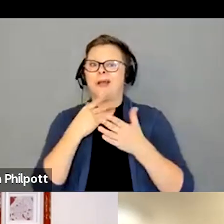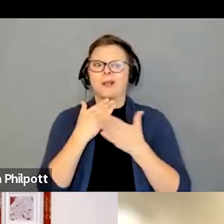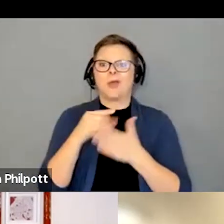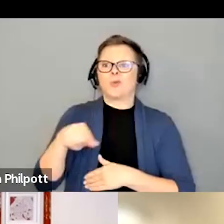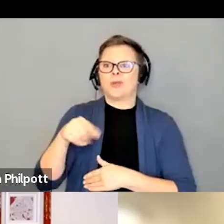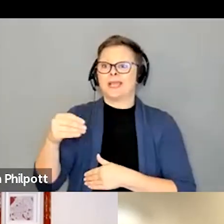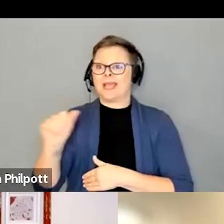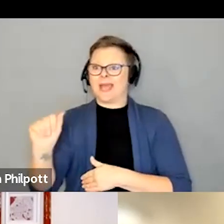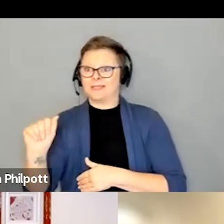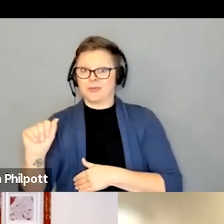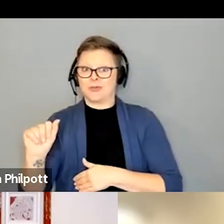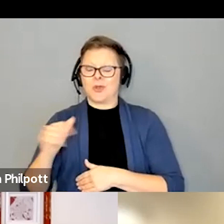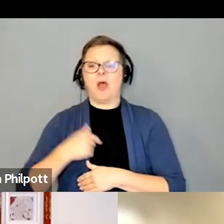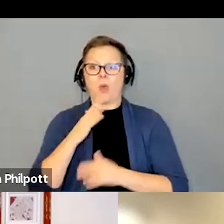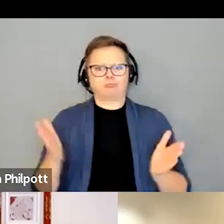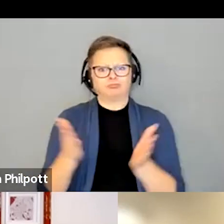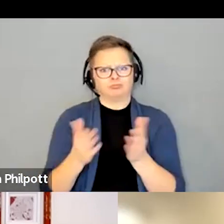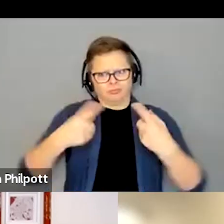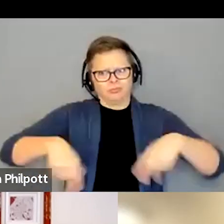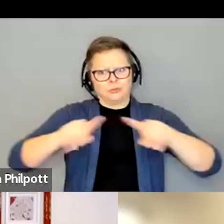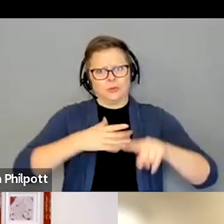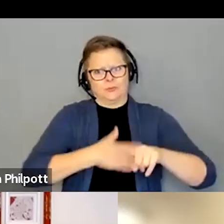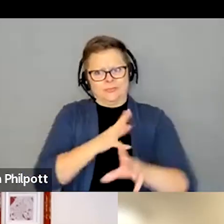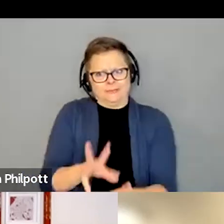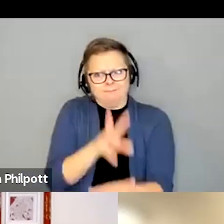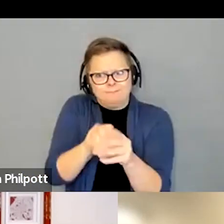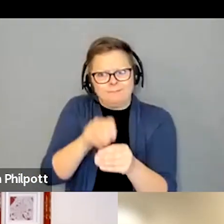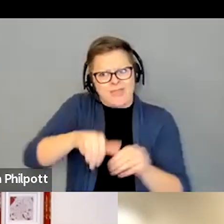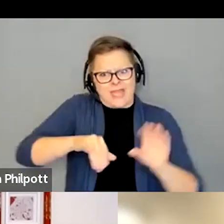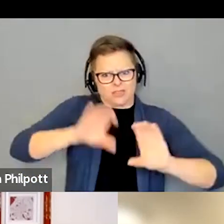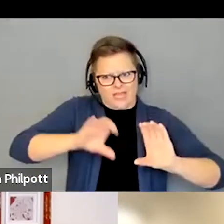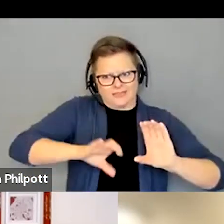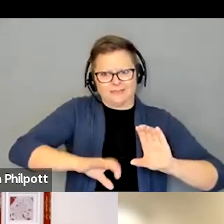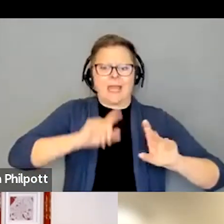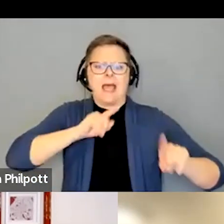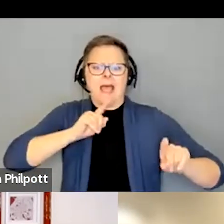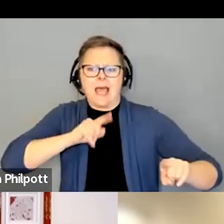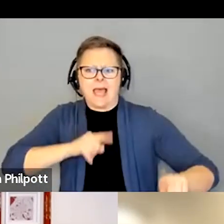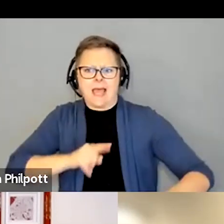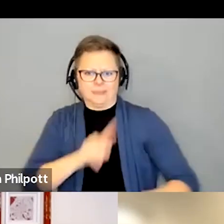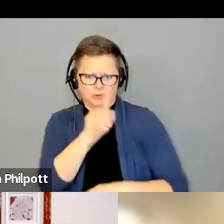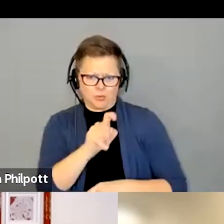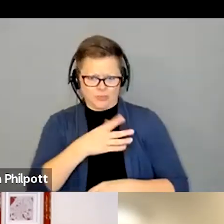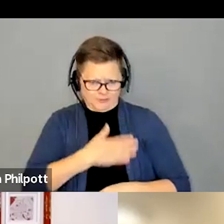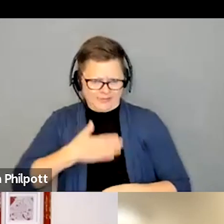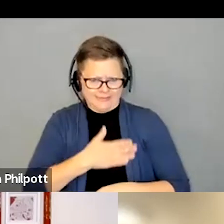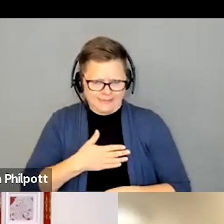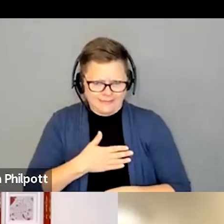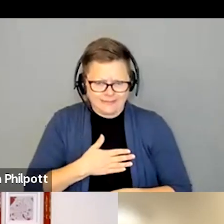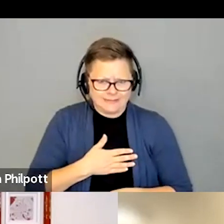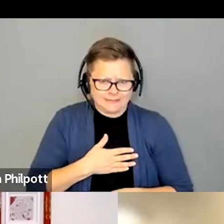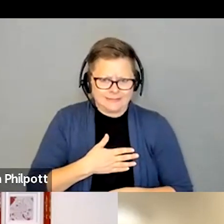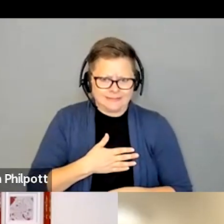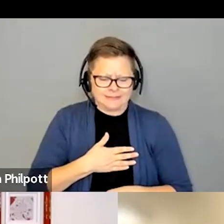actually going to encourage my fellow panelists to get into the Q&A, get into the chat, and see how many of those questions you can answer